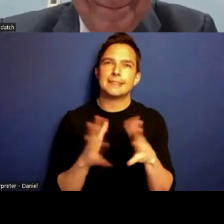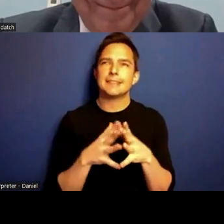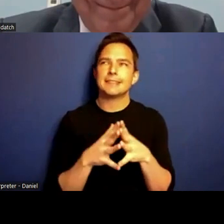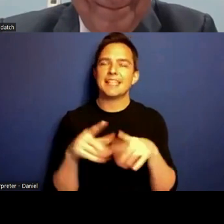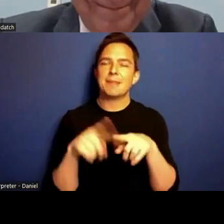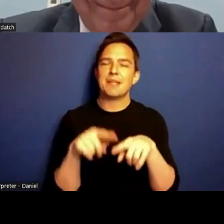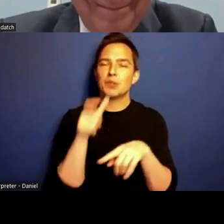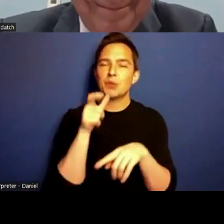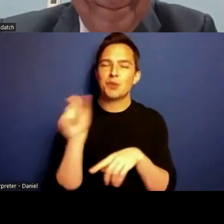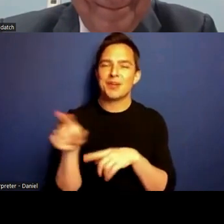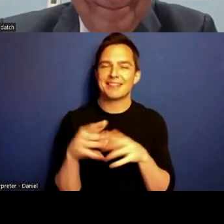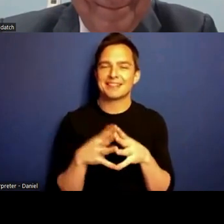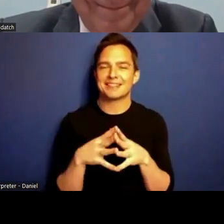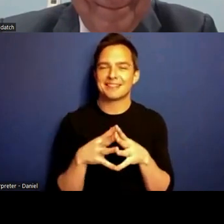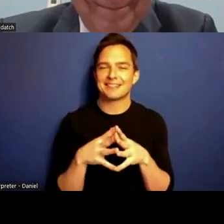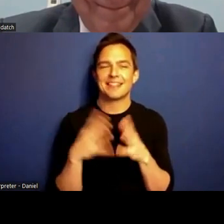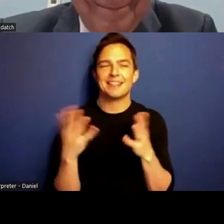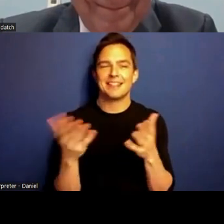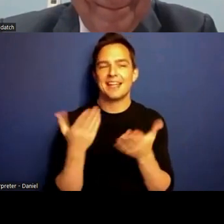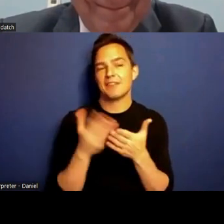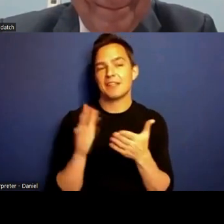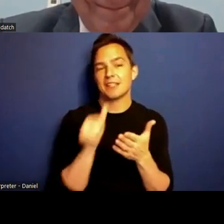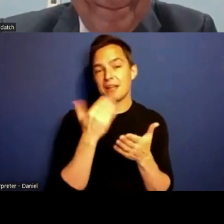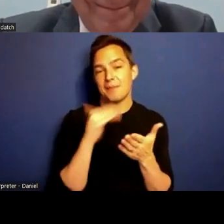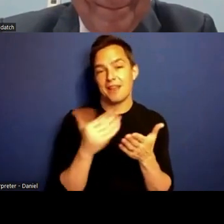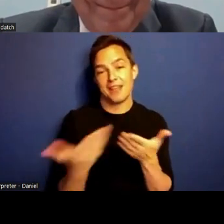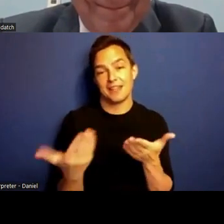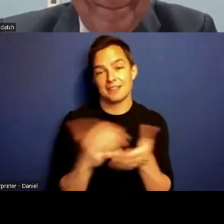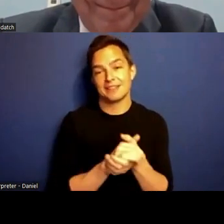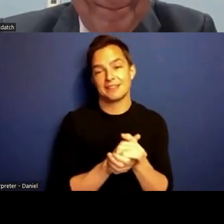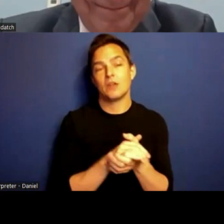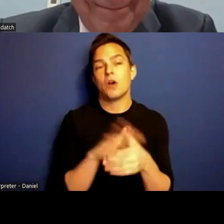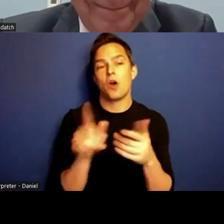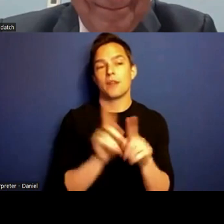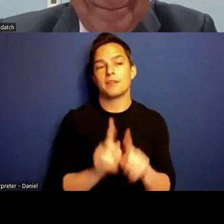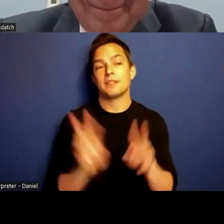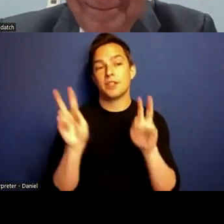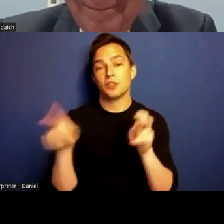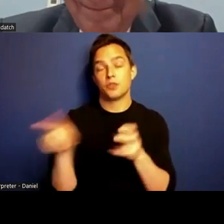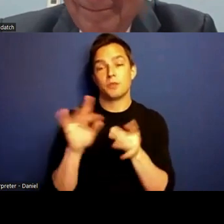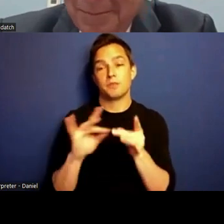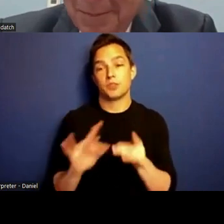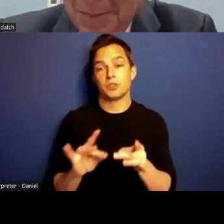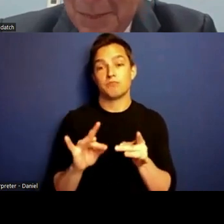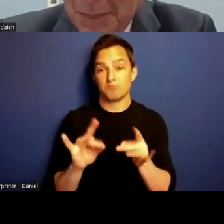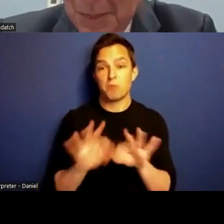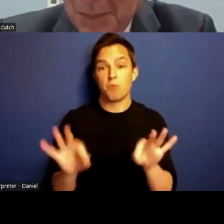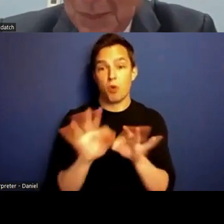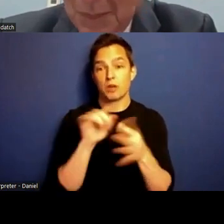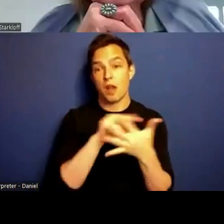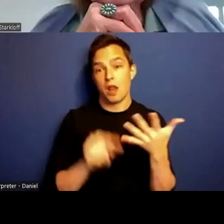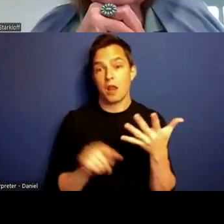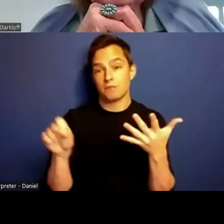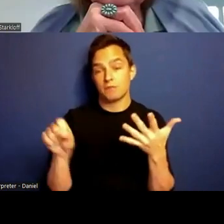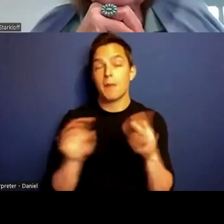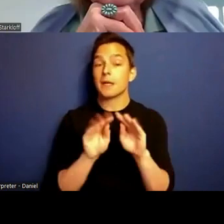ask. And in fact, that's not a bad thing. All the issues that you raised are important issues. Clearly,